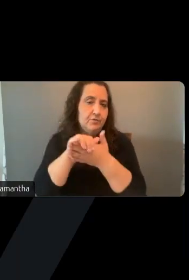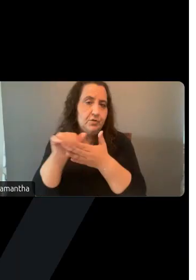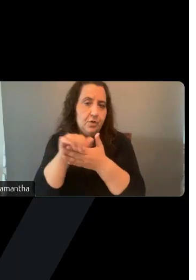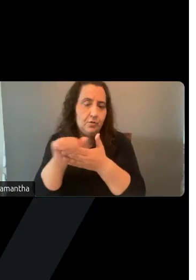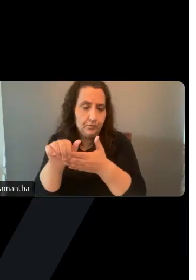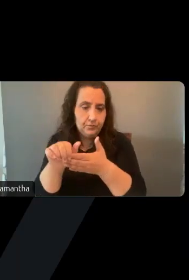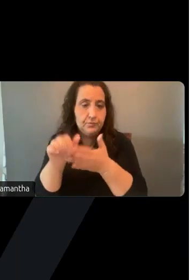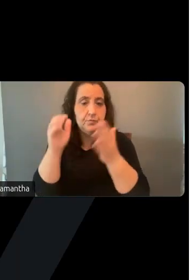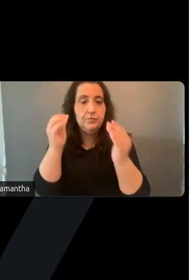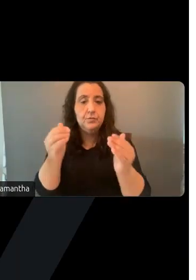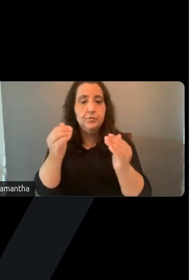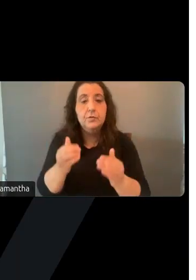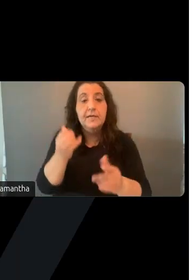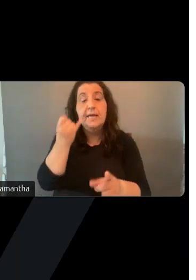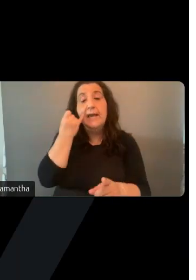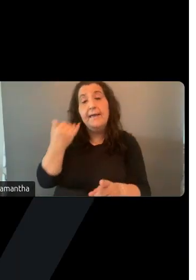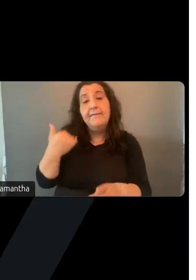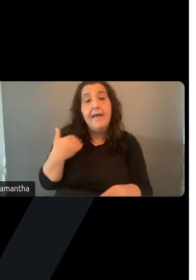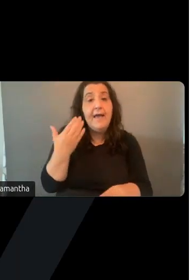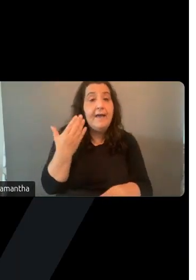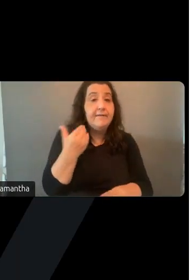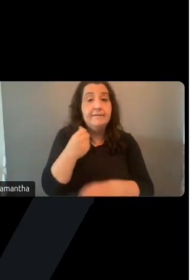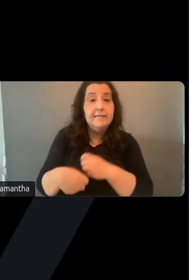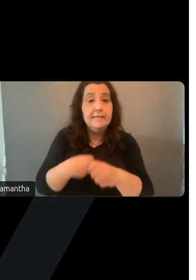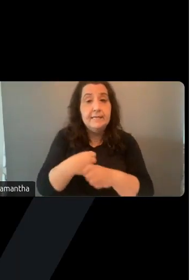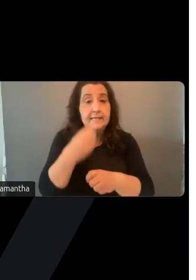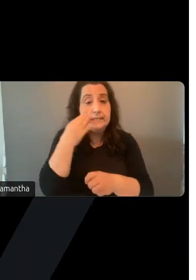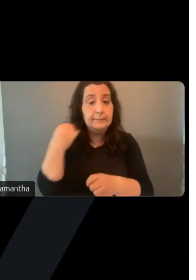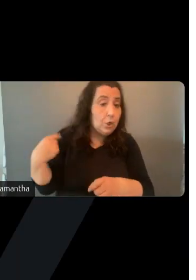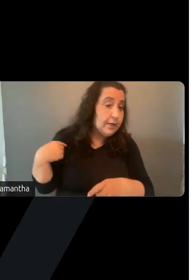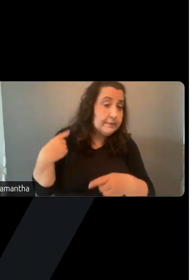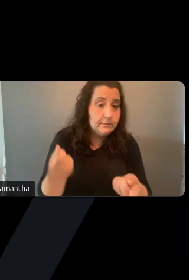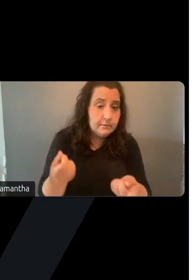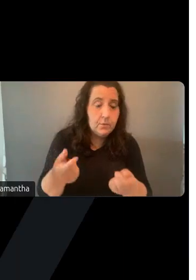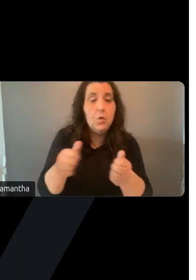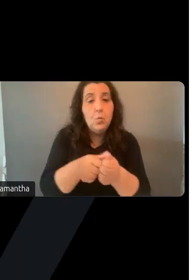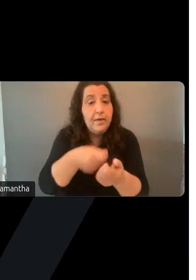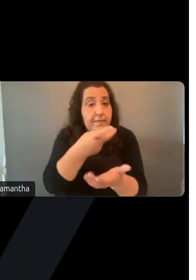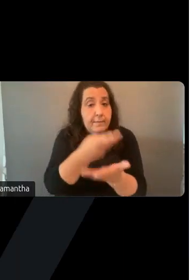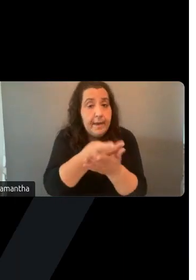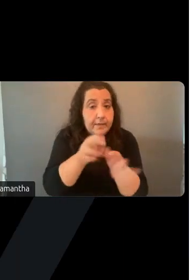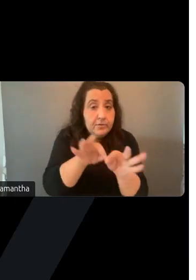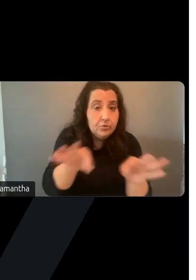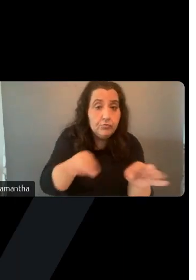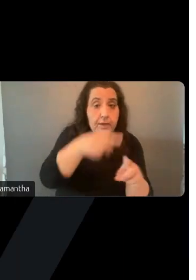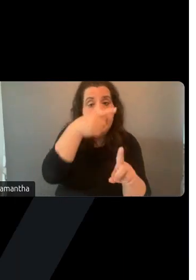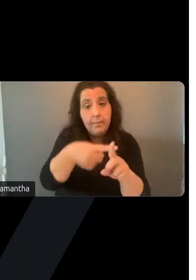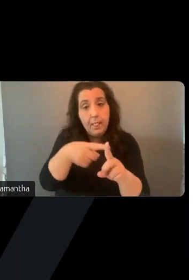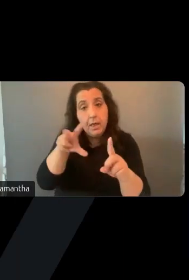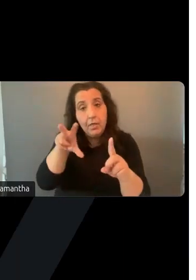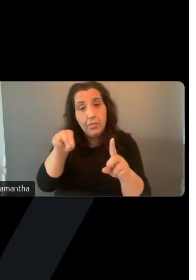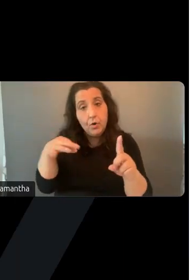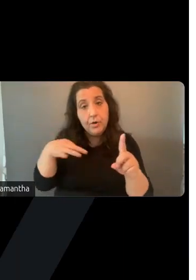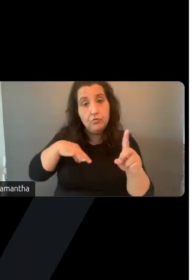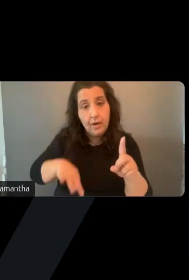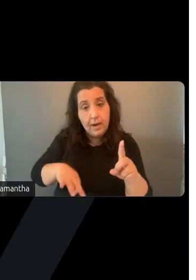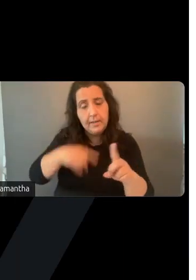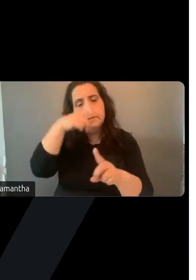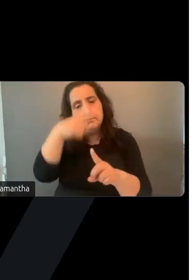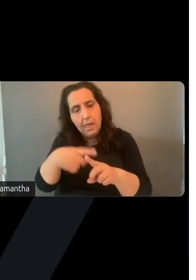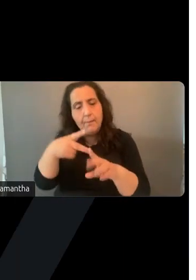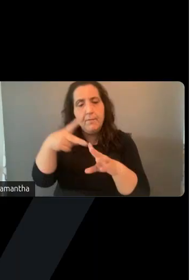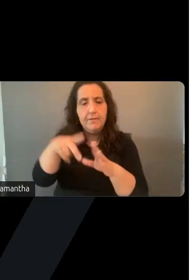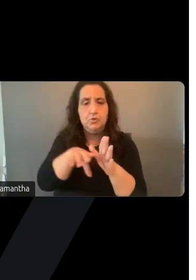And then next is with 15 years, same with a master's degree and 30 credits and professional development